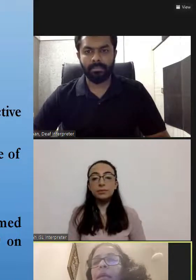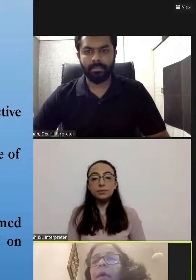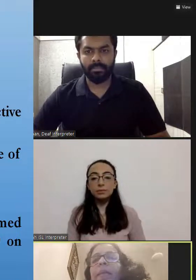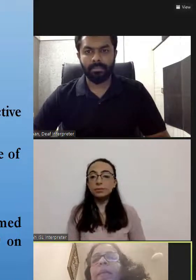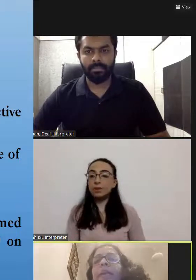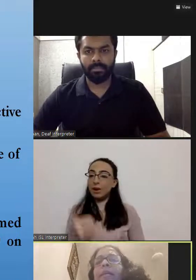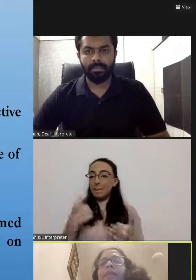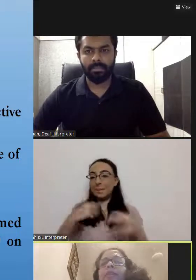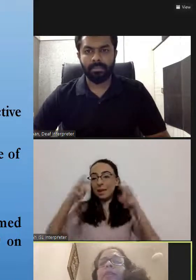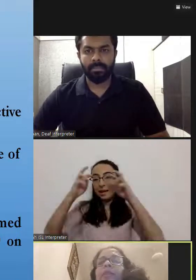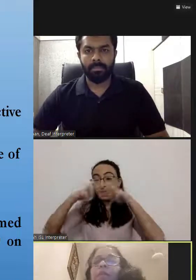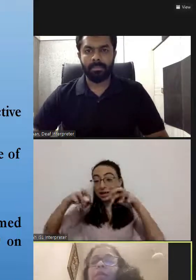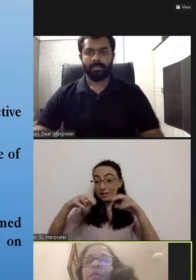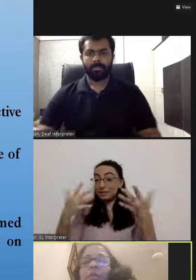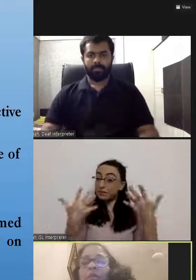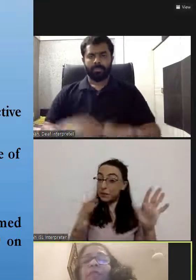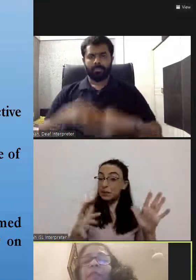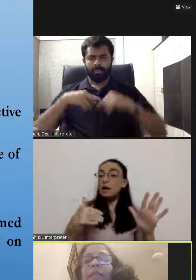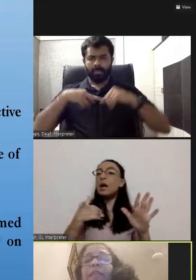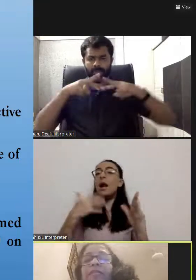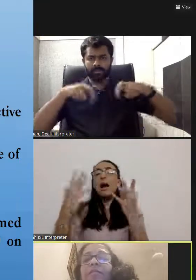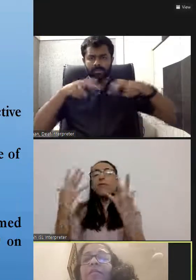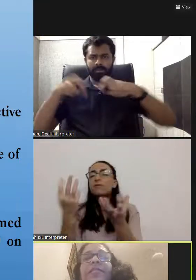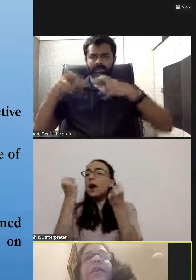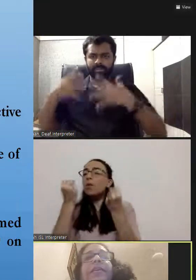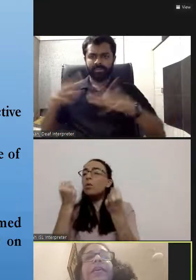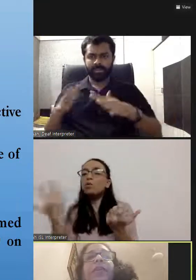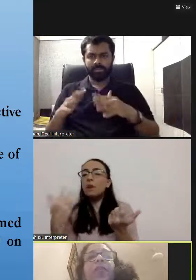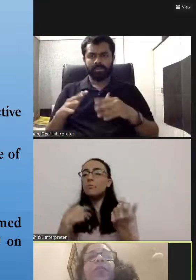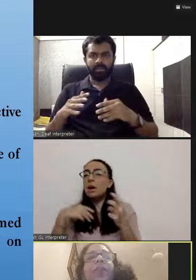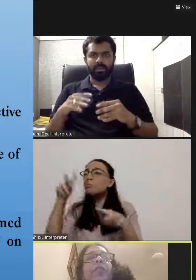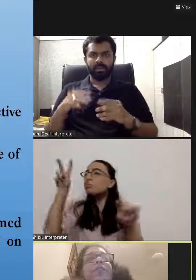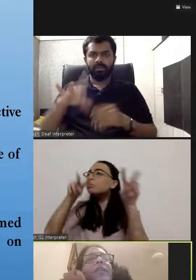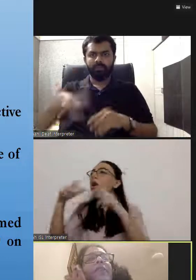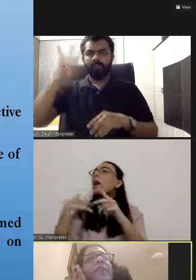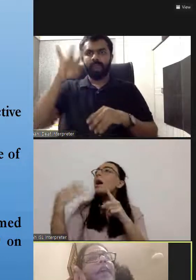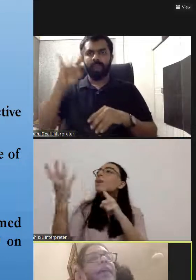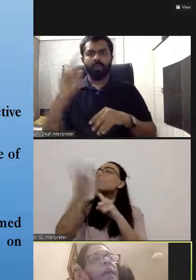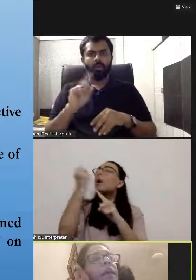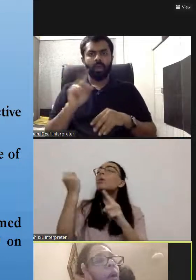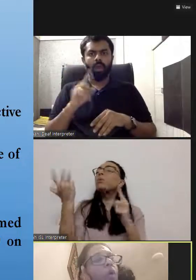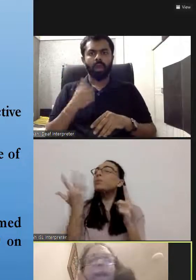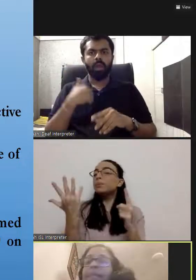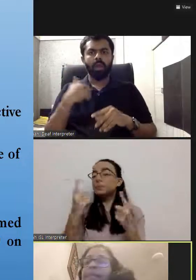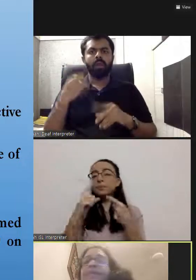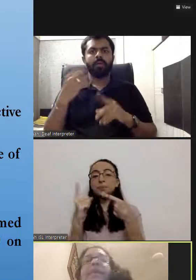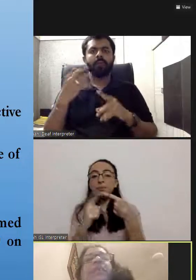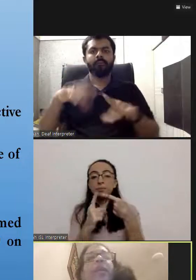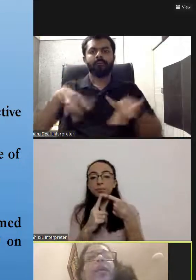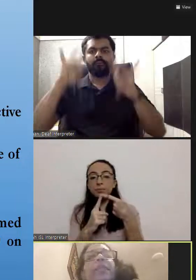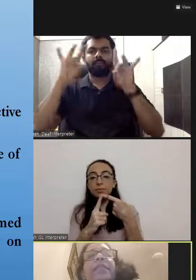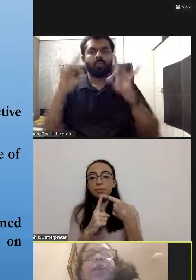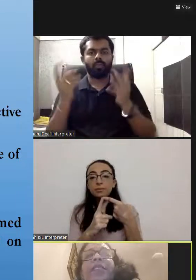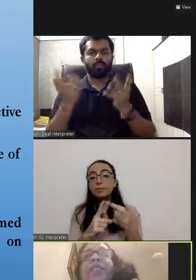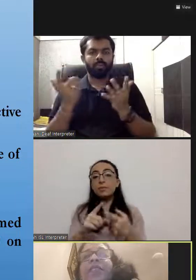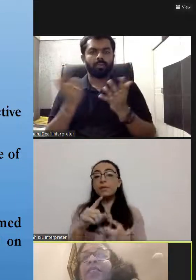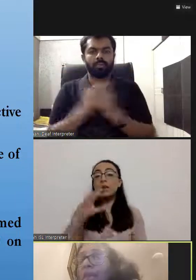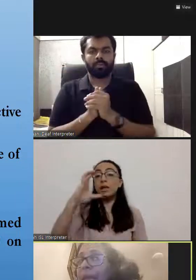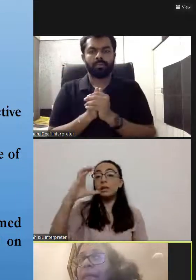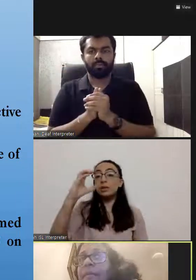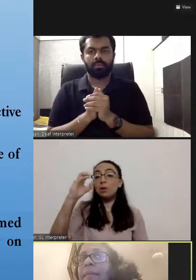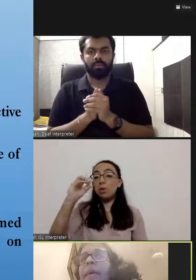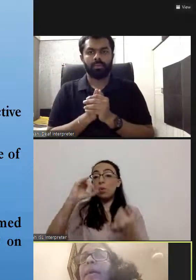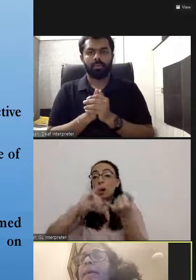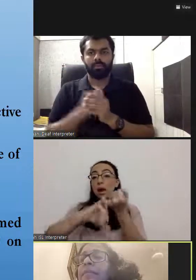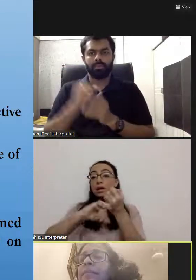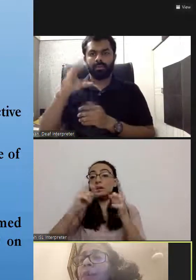Okay, now coming quickly to the conclusion, to the findings of the study, what we could see was that all, as I said, 14 COSPs were